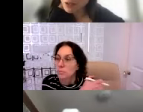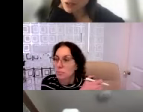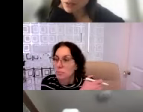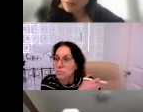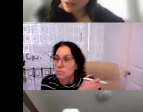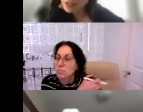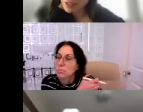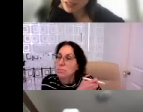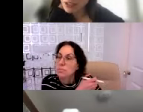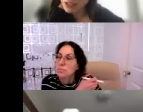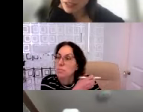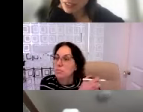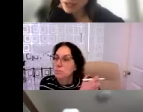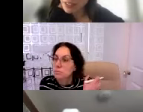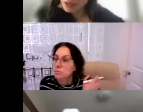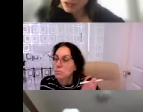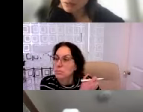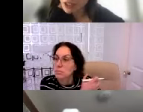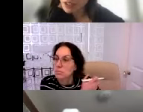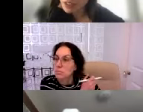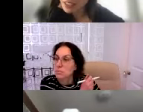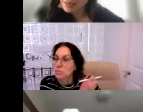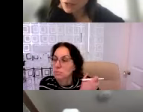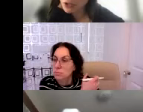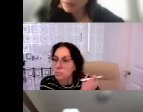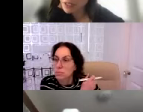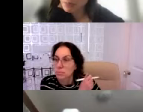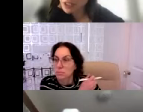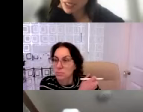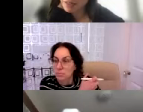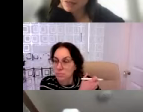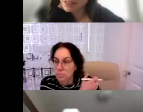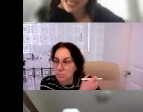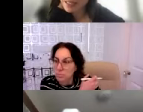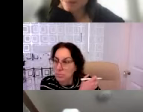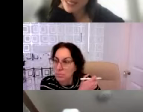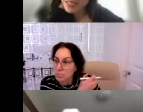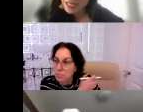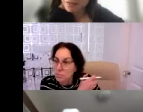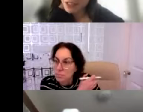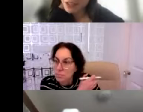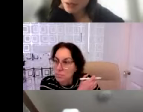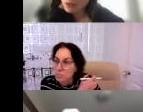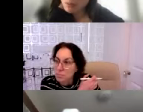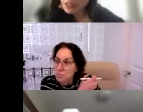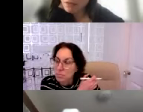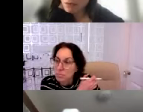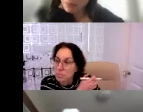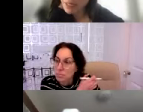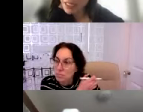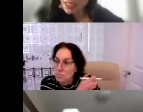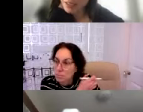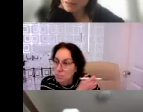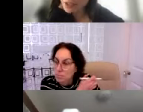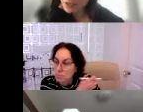the exceptional tools and for the great talk, Jason. I thought I heard you mention today that future developments to AFQ will be